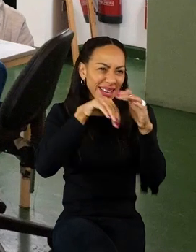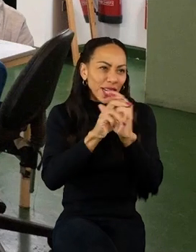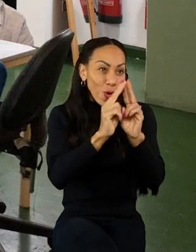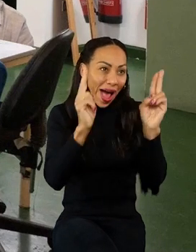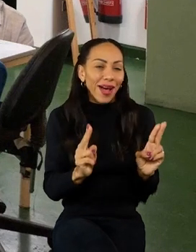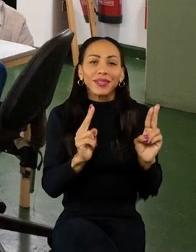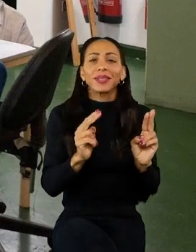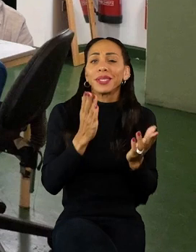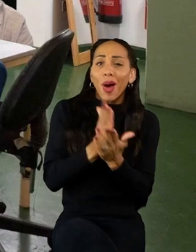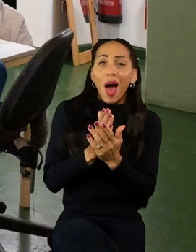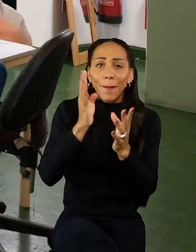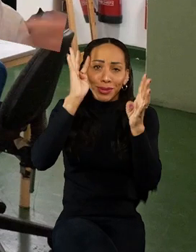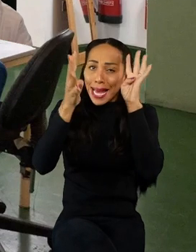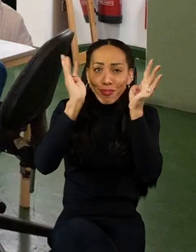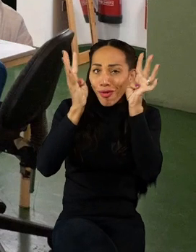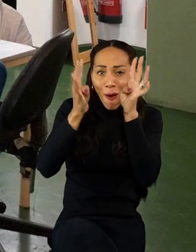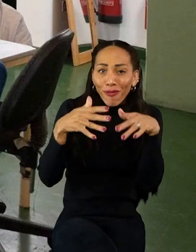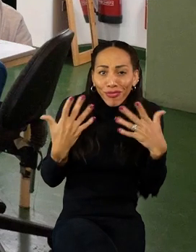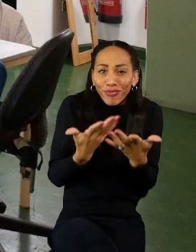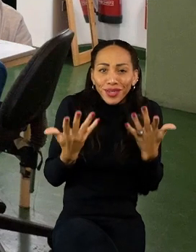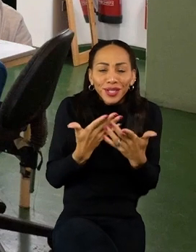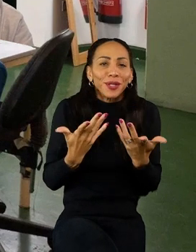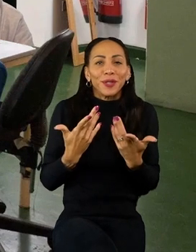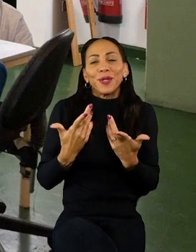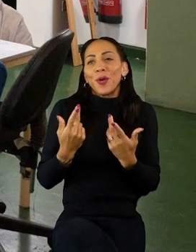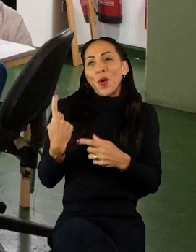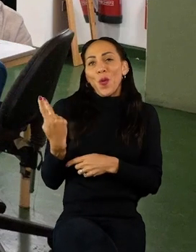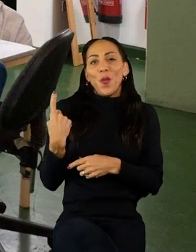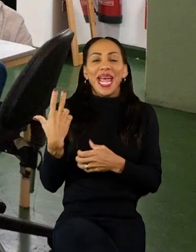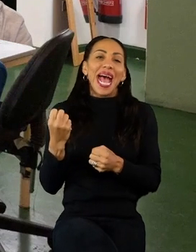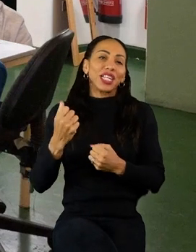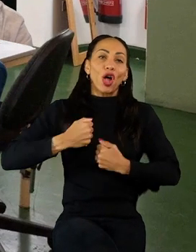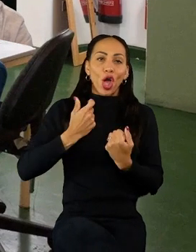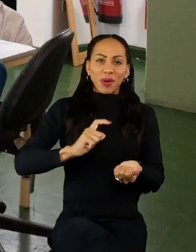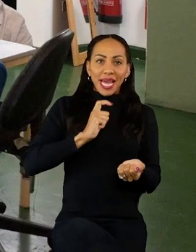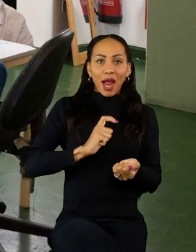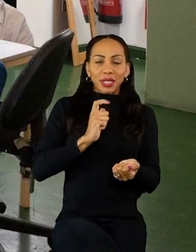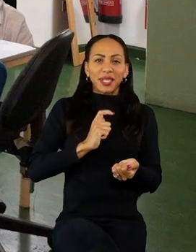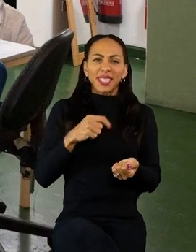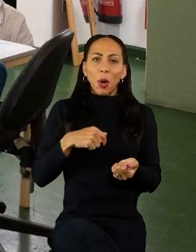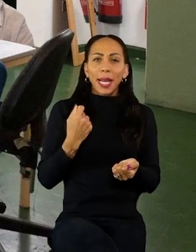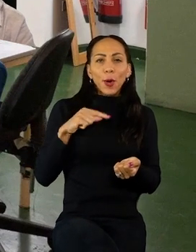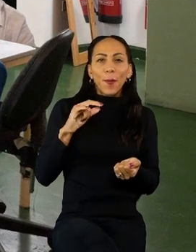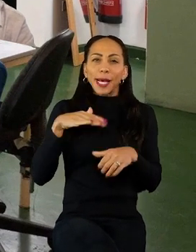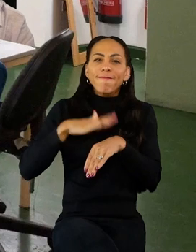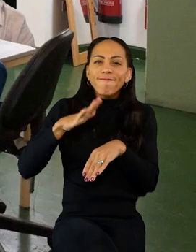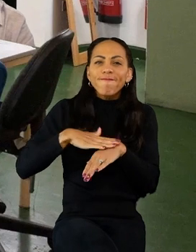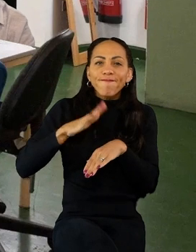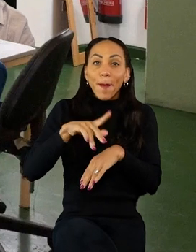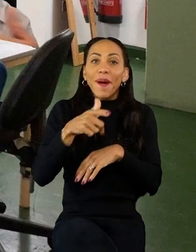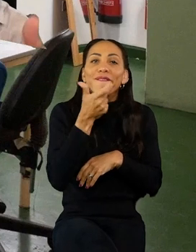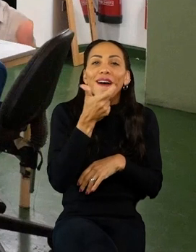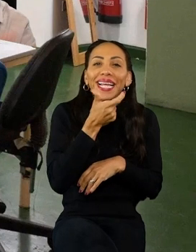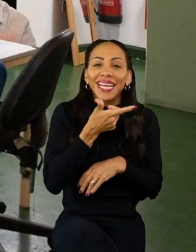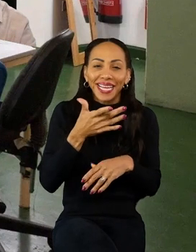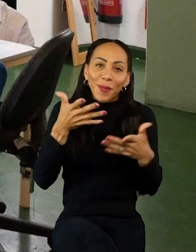spontaneous improvisation, we just kind of came with sort of characters who had a bit of menace but were also funny, and just